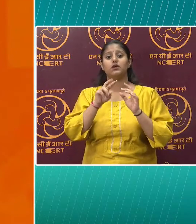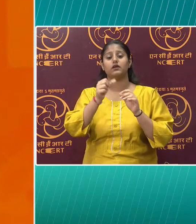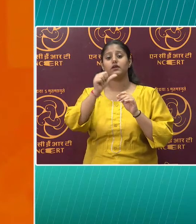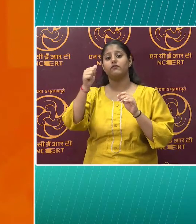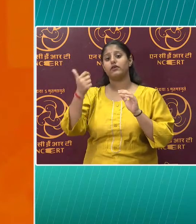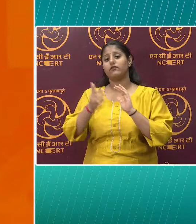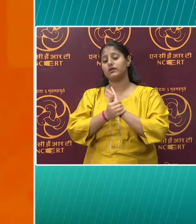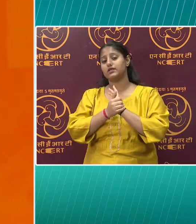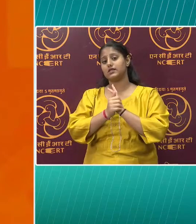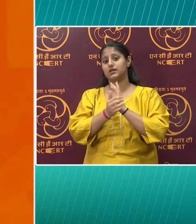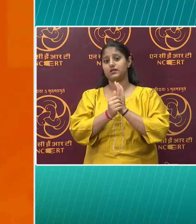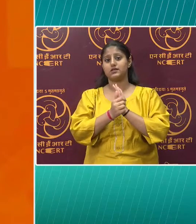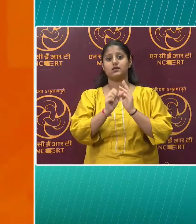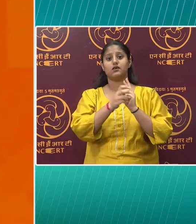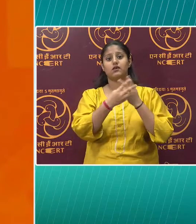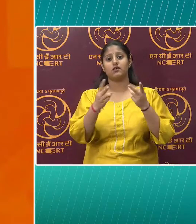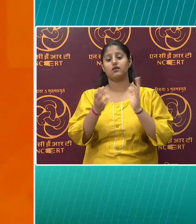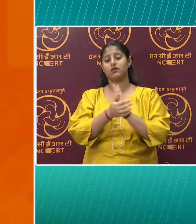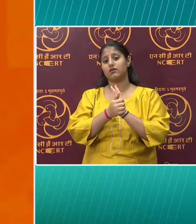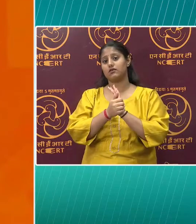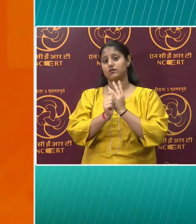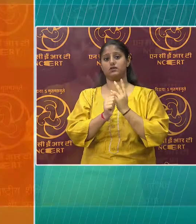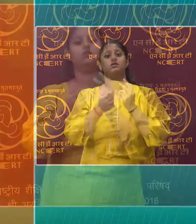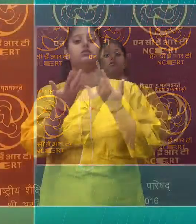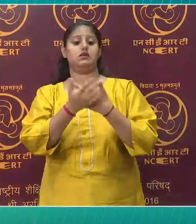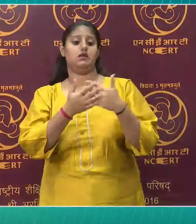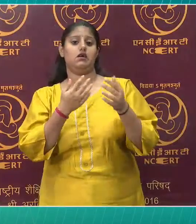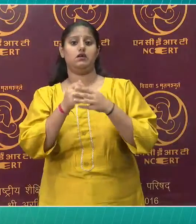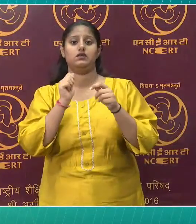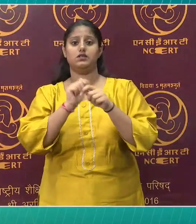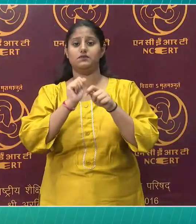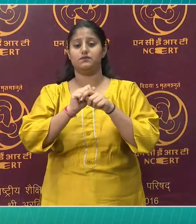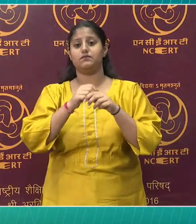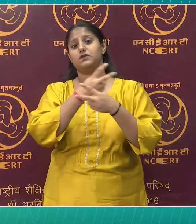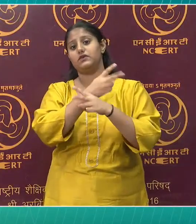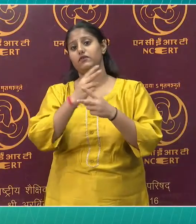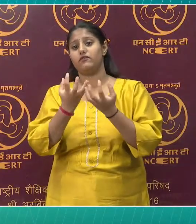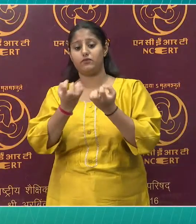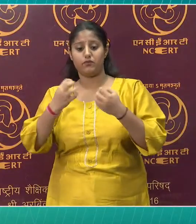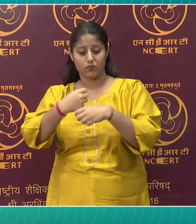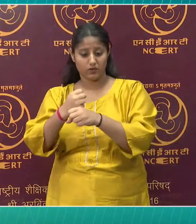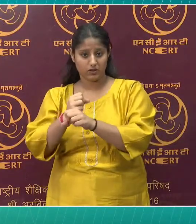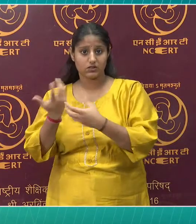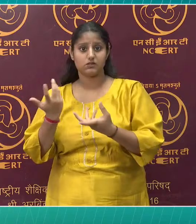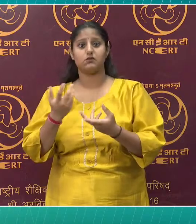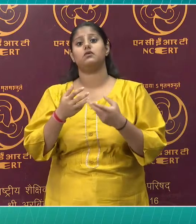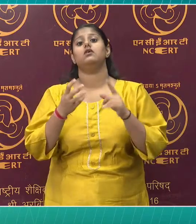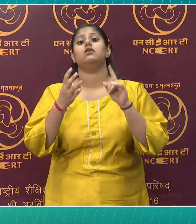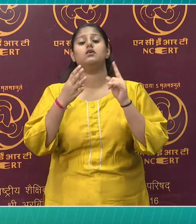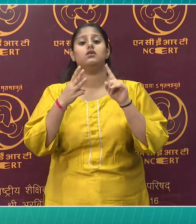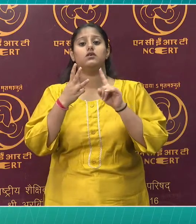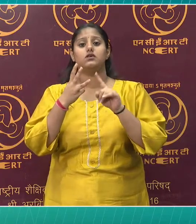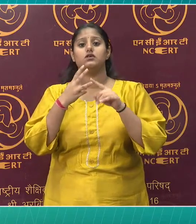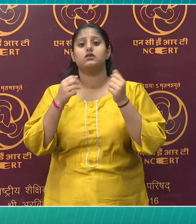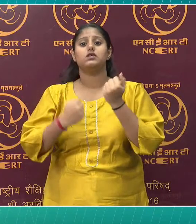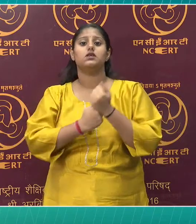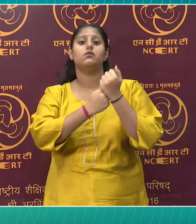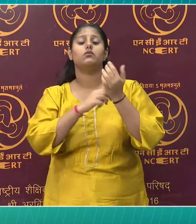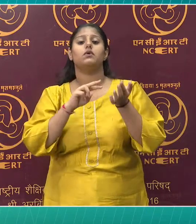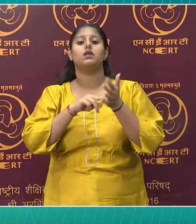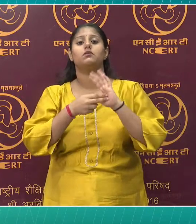the technical Working skills with that the you need hand. to look for the industry to be more productive. And Sahayog, that is